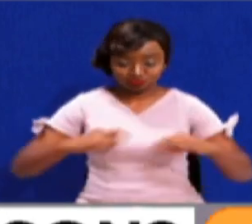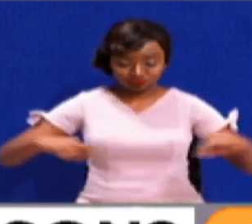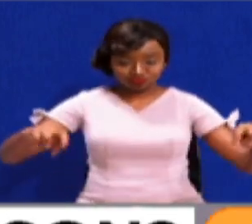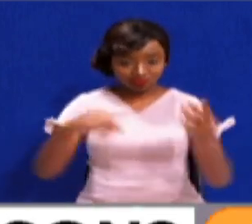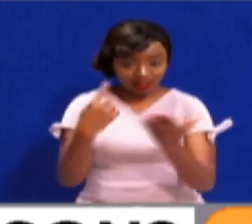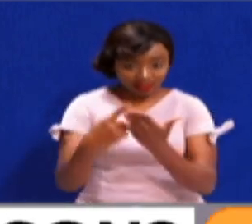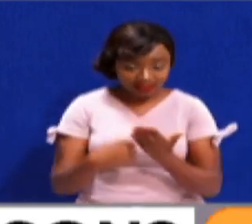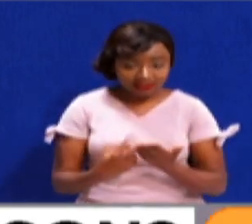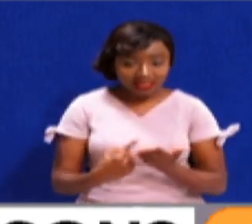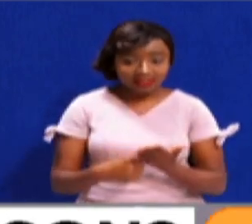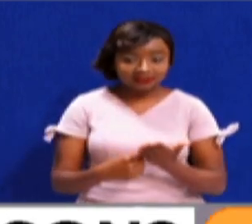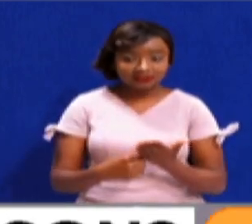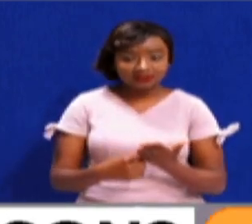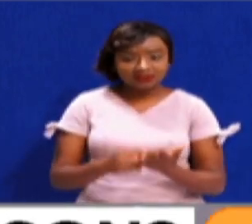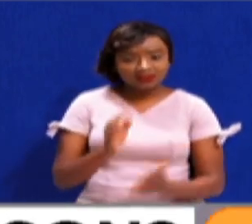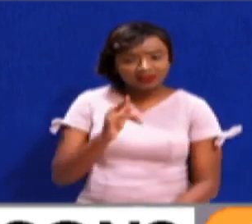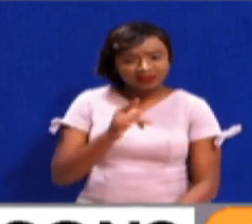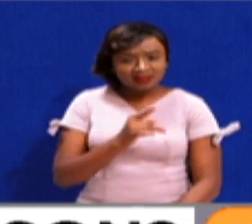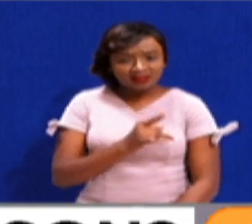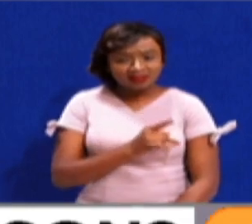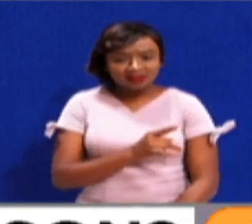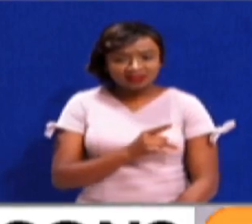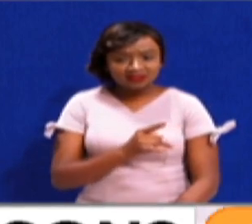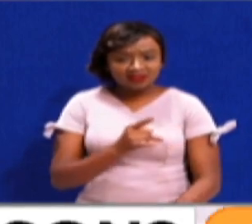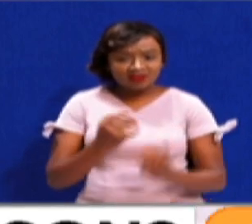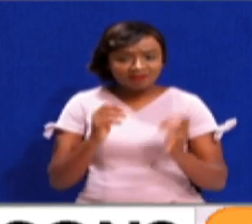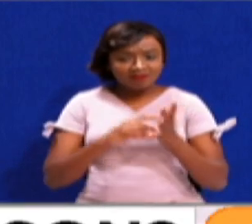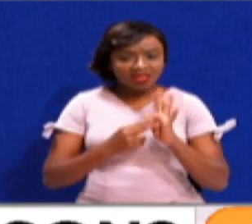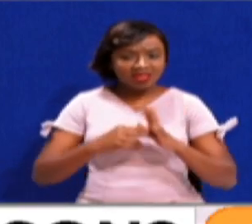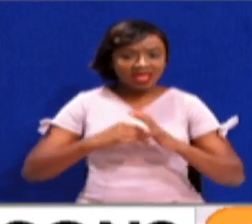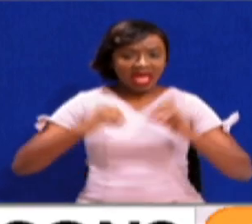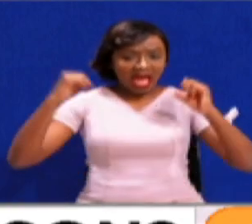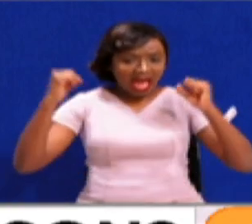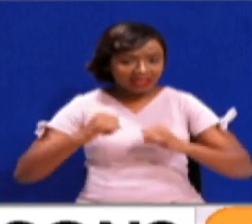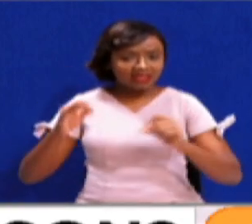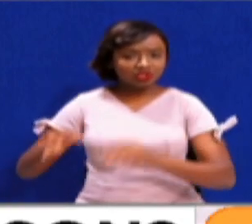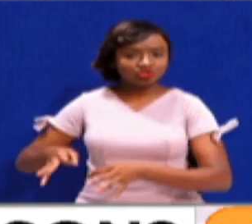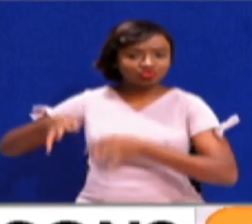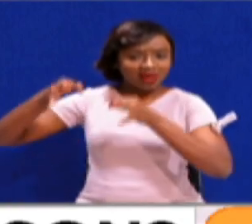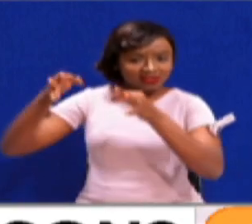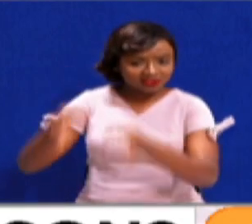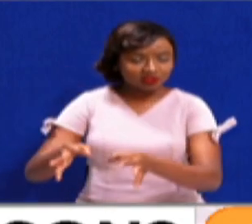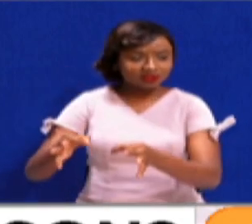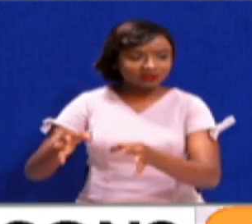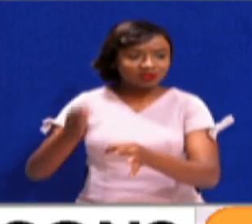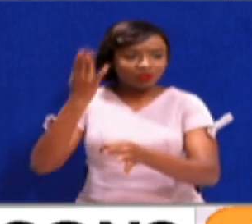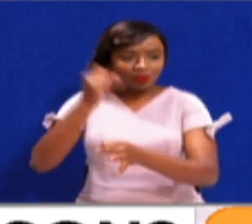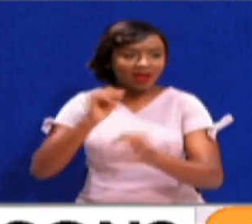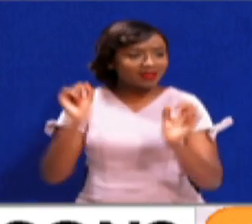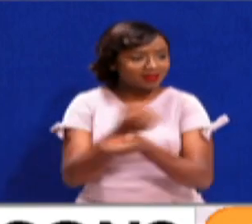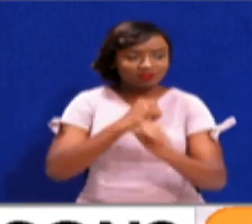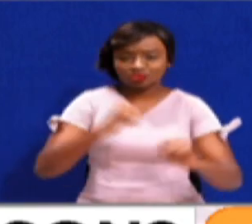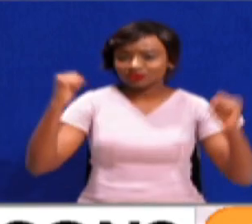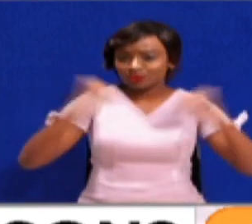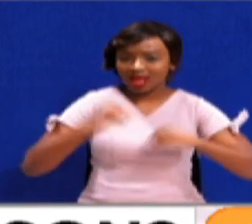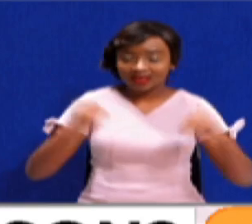being given to dialogue. But isn't that very strange that they agreed to adjourn because they couldn't agree? They couldn't agree. Yeah. But